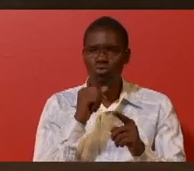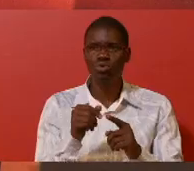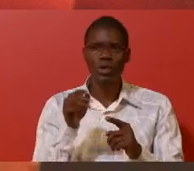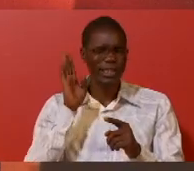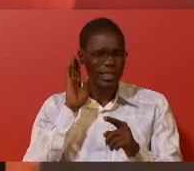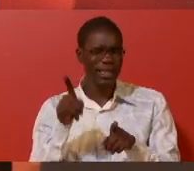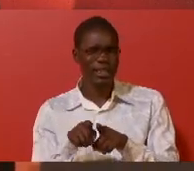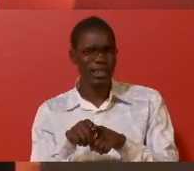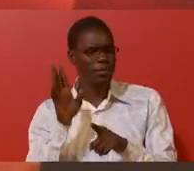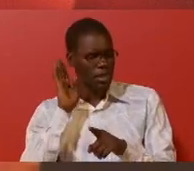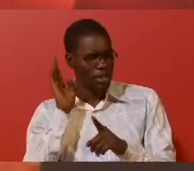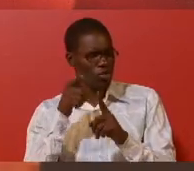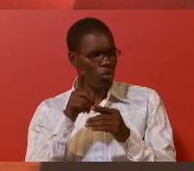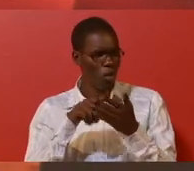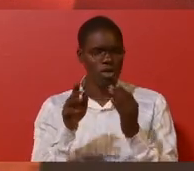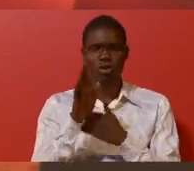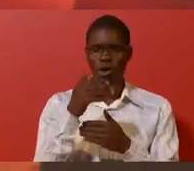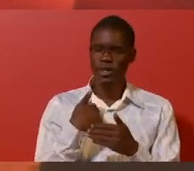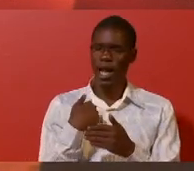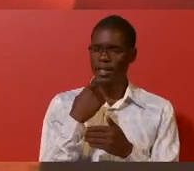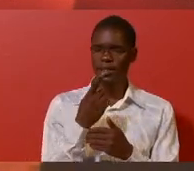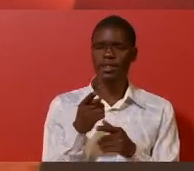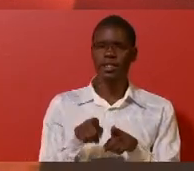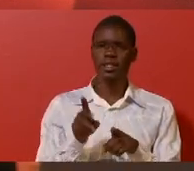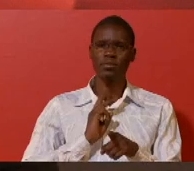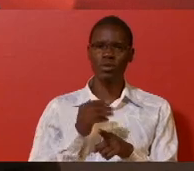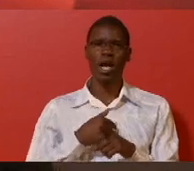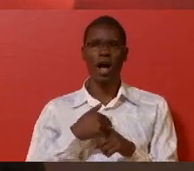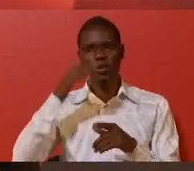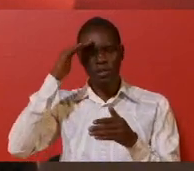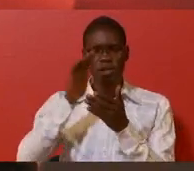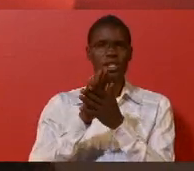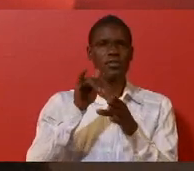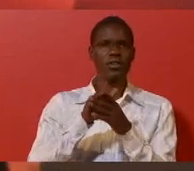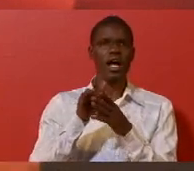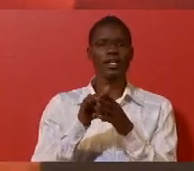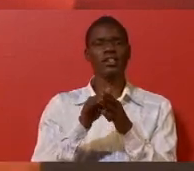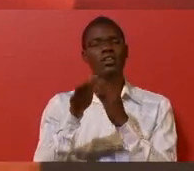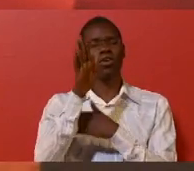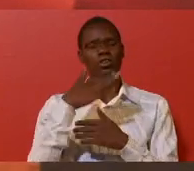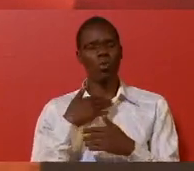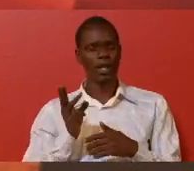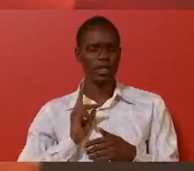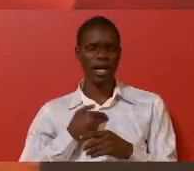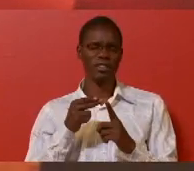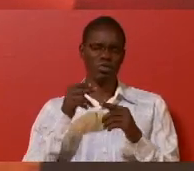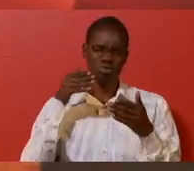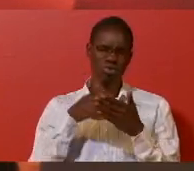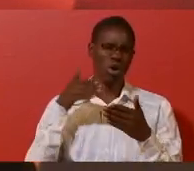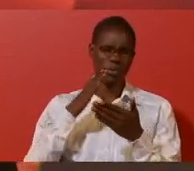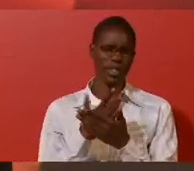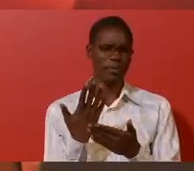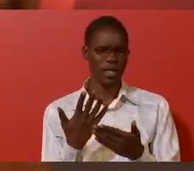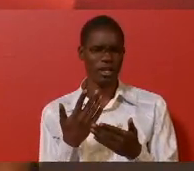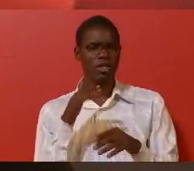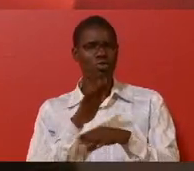adhere, not listen to what God has for us. And we believe that God is trying to withhold something good from us. Yep.